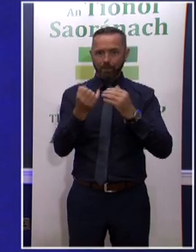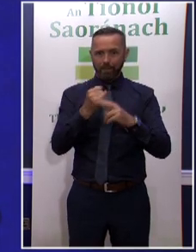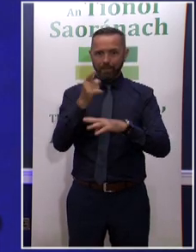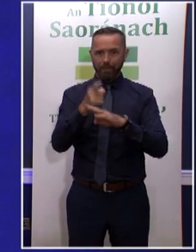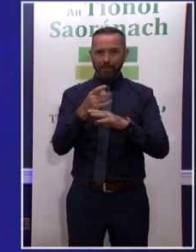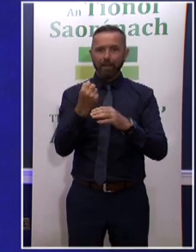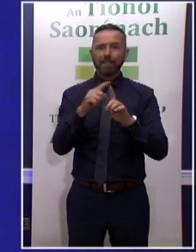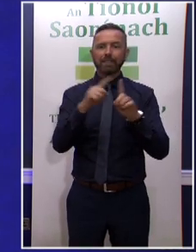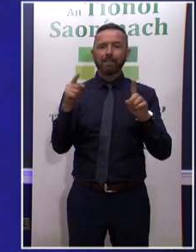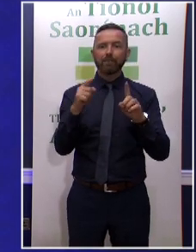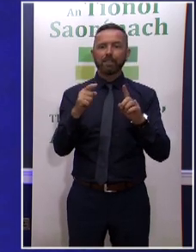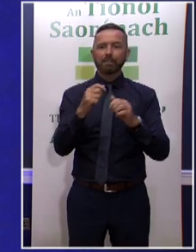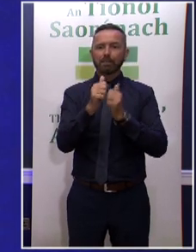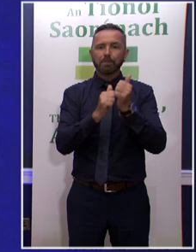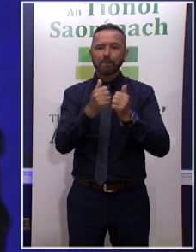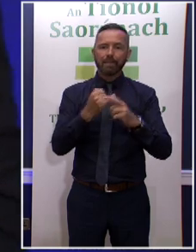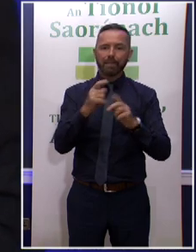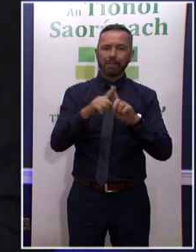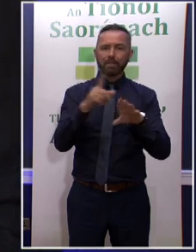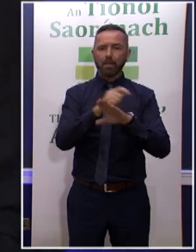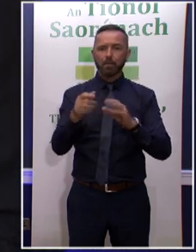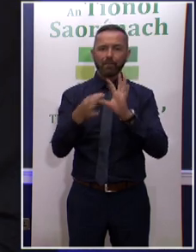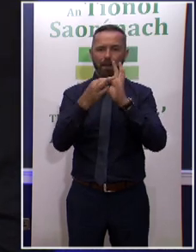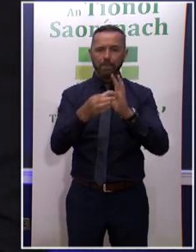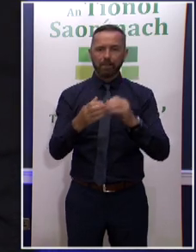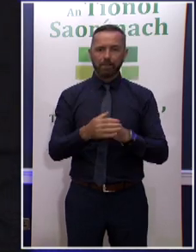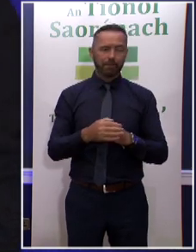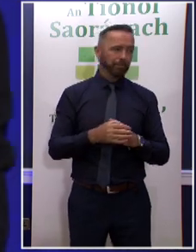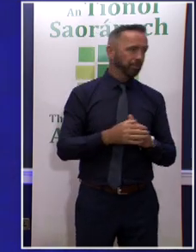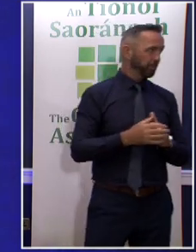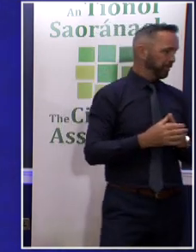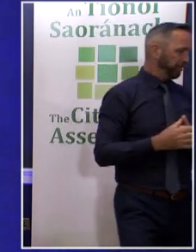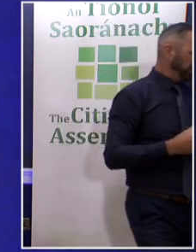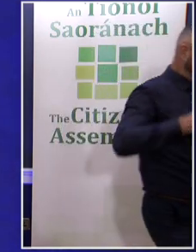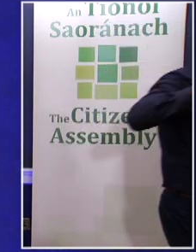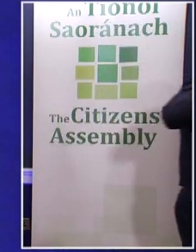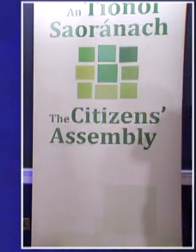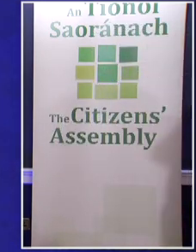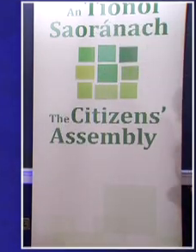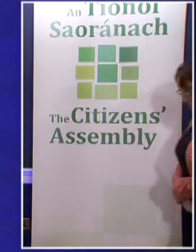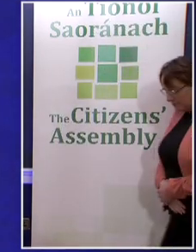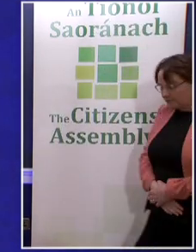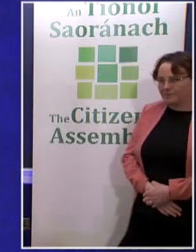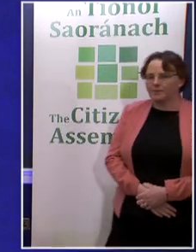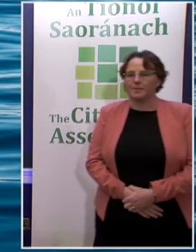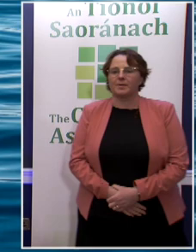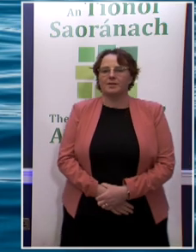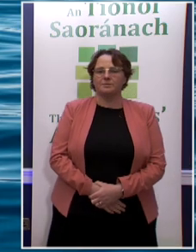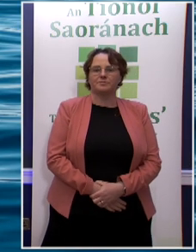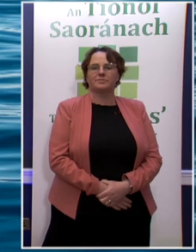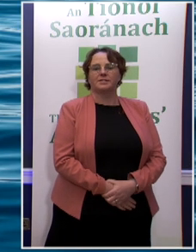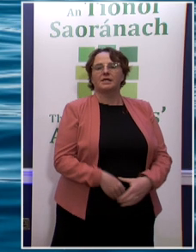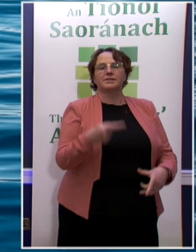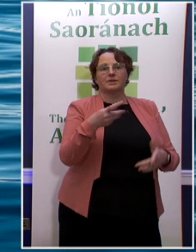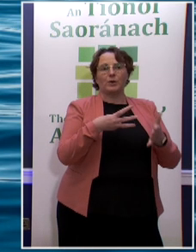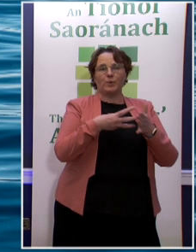there are different species in all of those different kinds of habitats. So this is what Ireland really looks like when the weather is